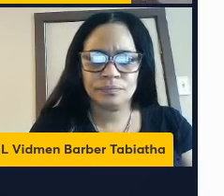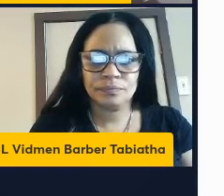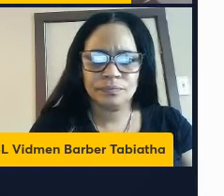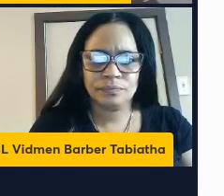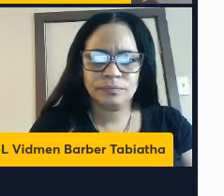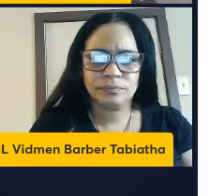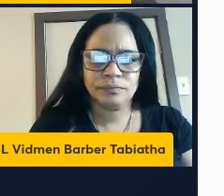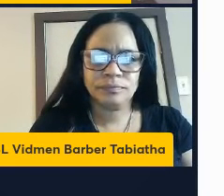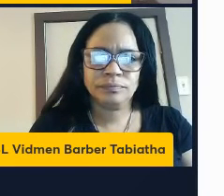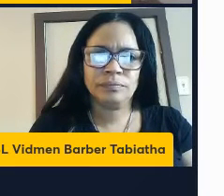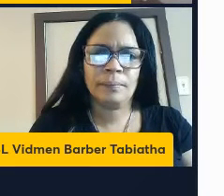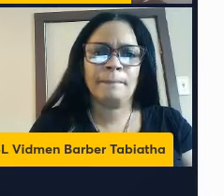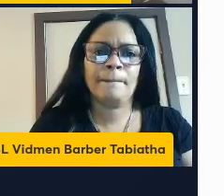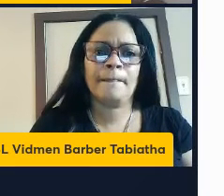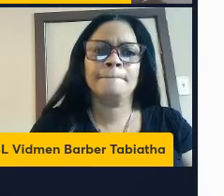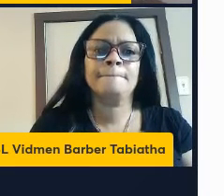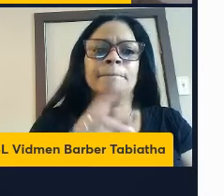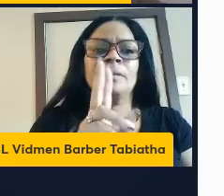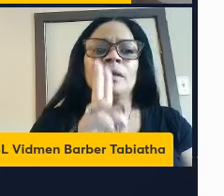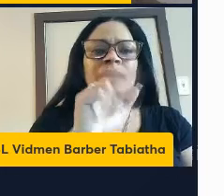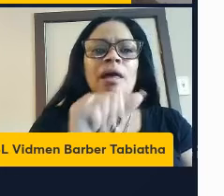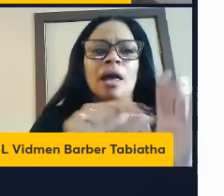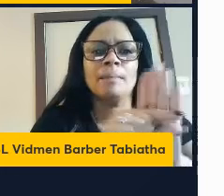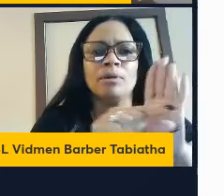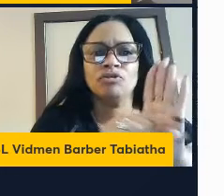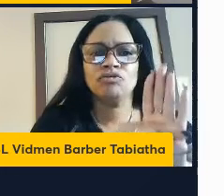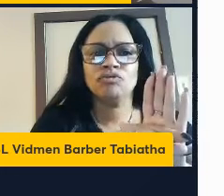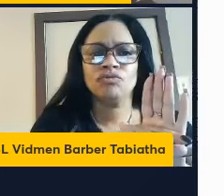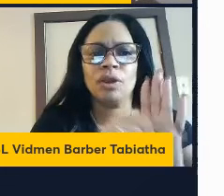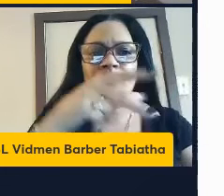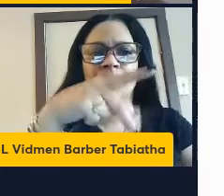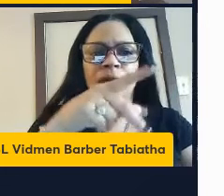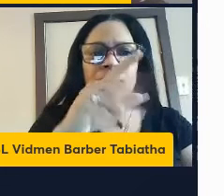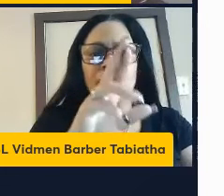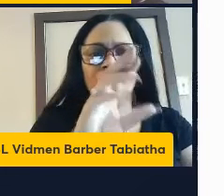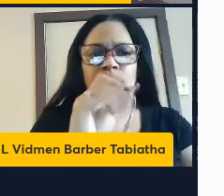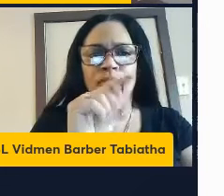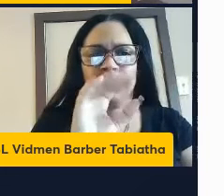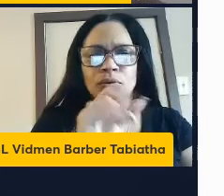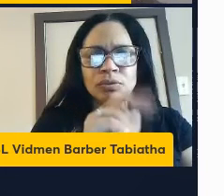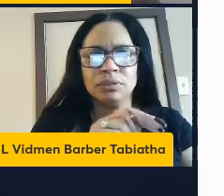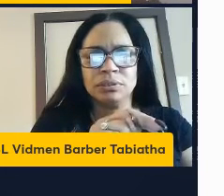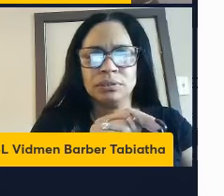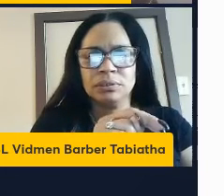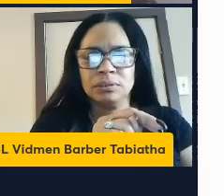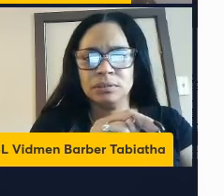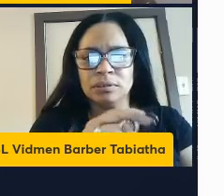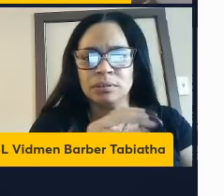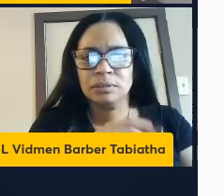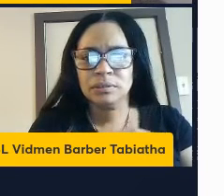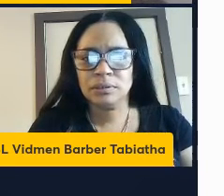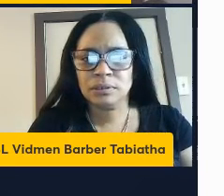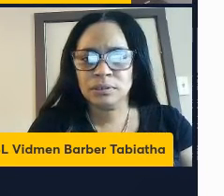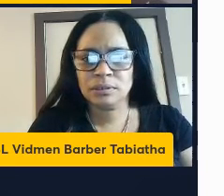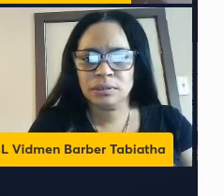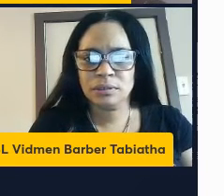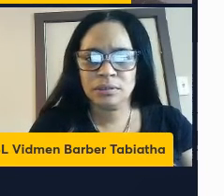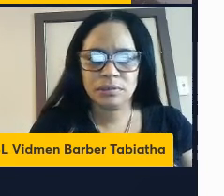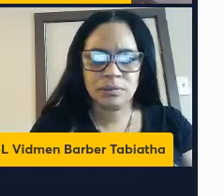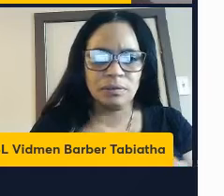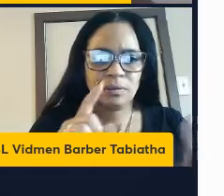upregulated proteins, they were involved in various metabolic processes like tyrosine kinase activity, phosphatic